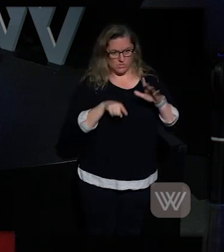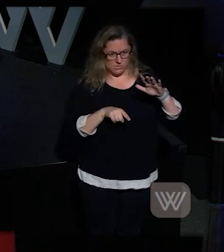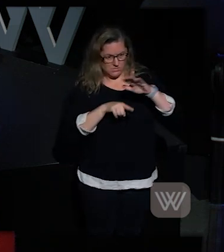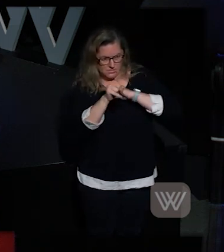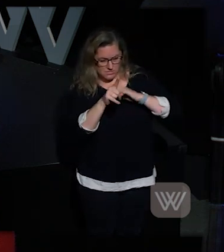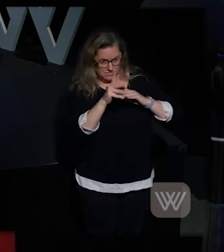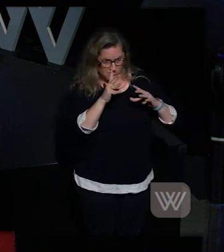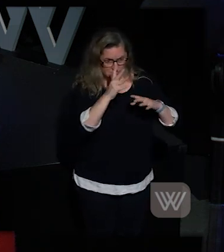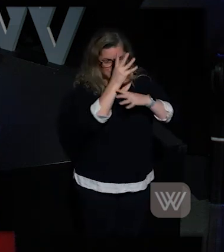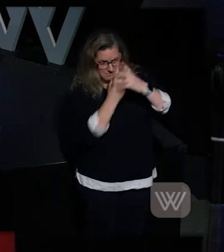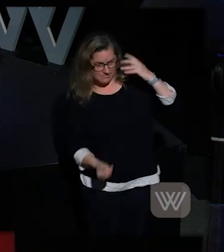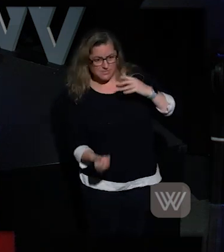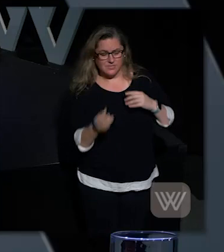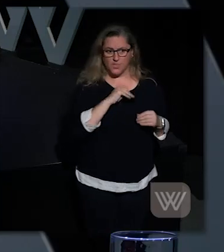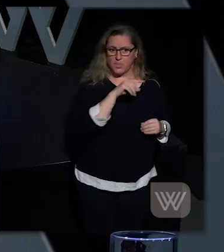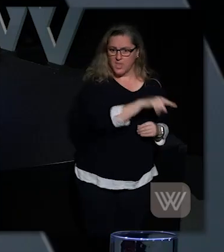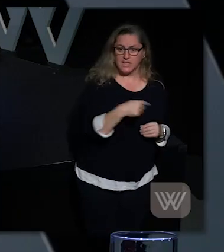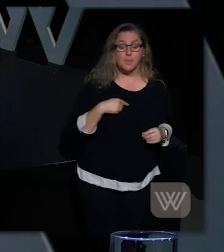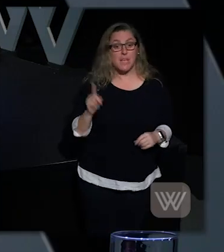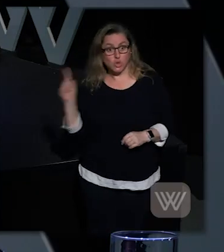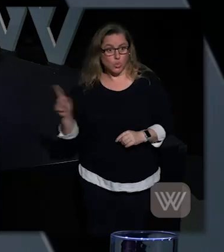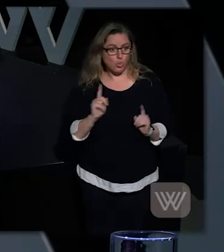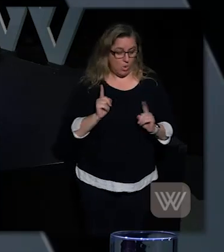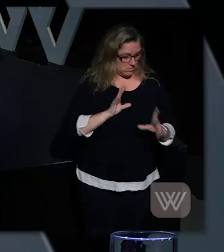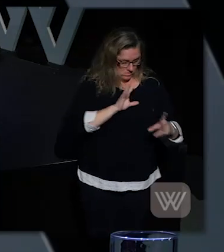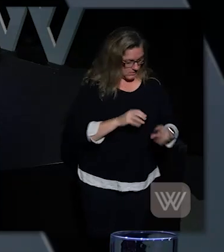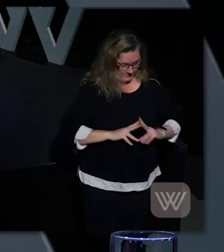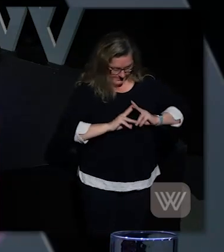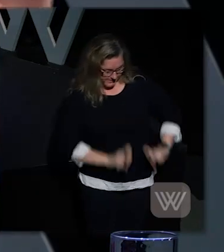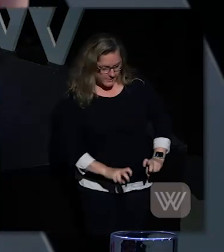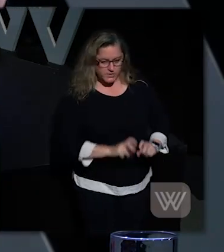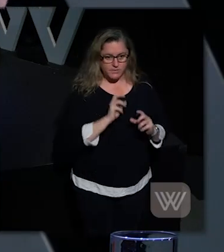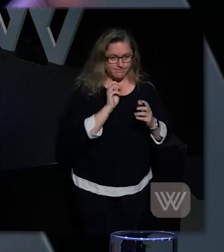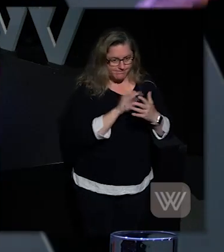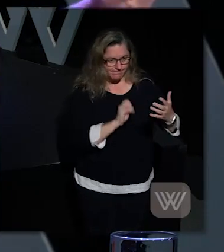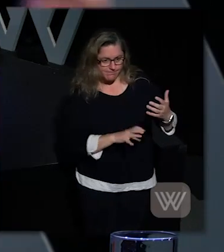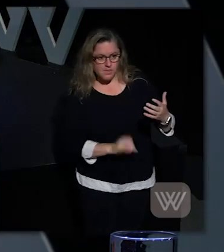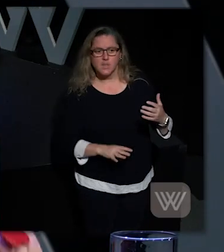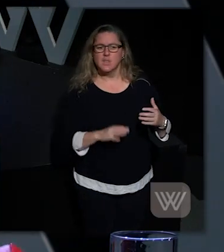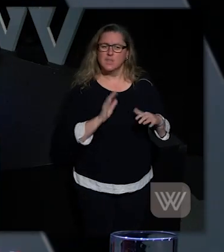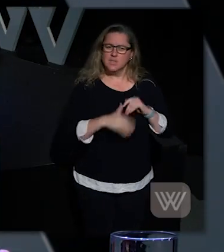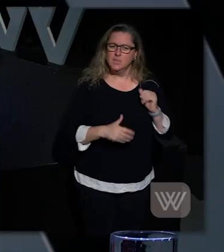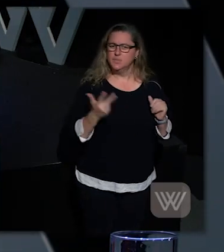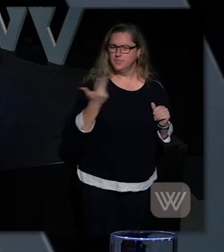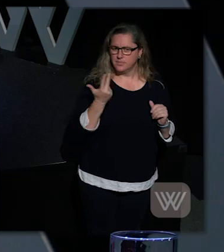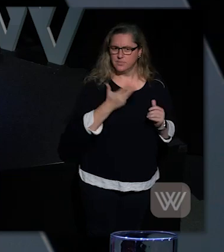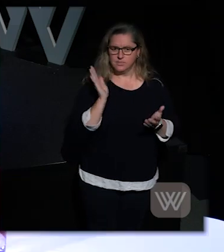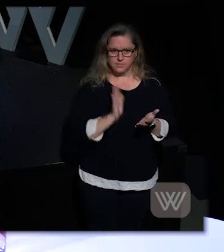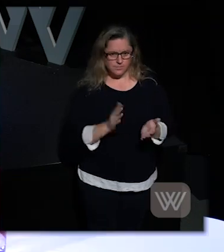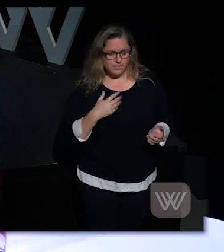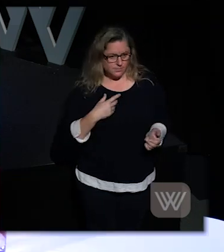went diving on in for the next however many years. I mean, it did take a while. Like, after about 18 months, the fear died down. And then